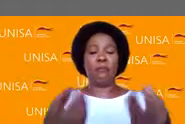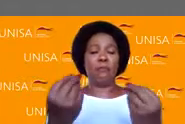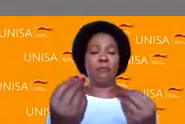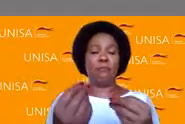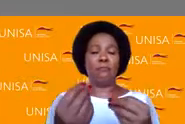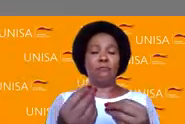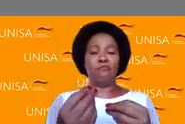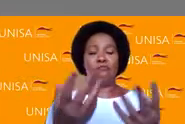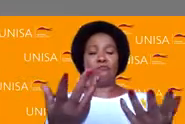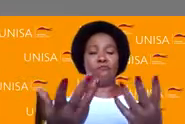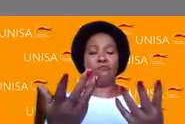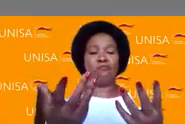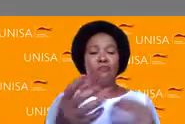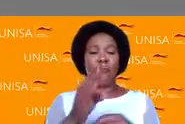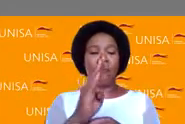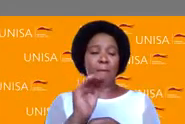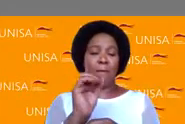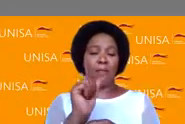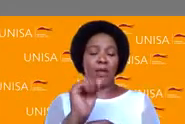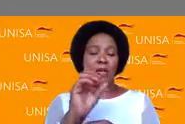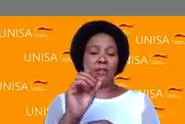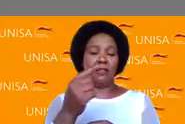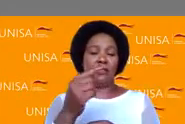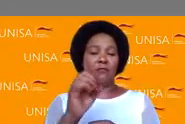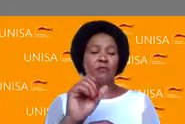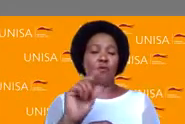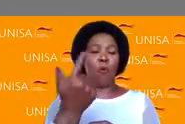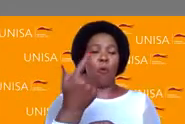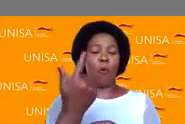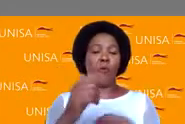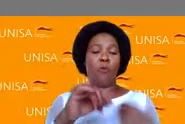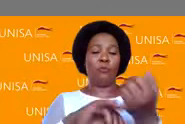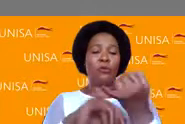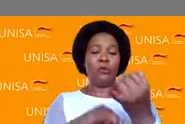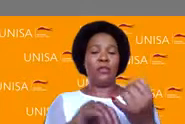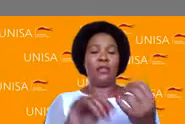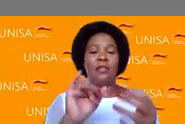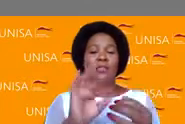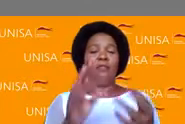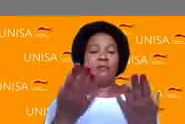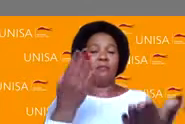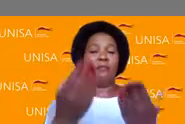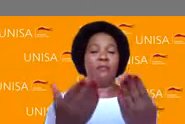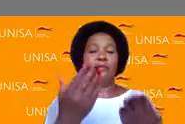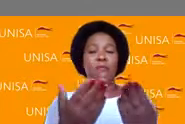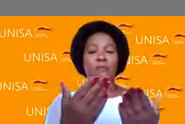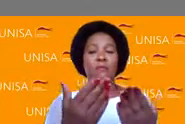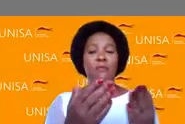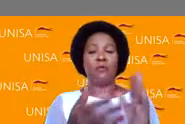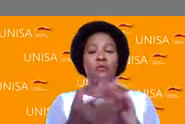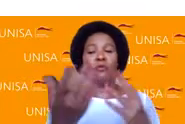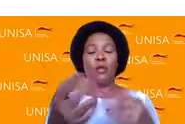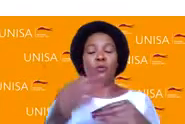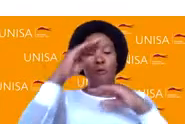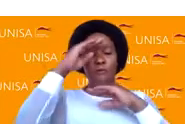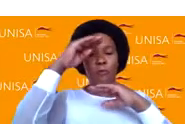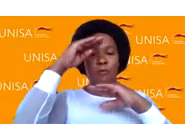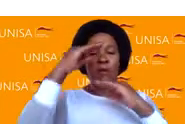badge for the whole module. So if I just go, for instance, to my profile,